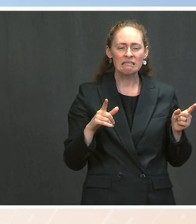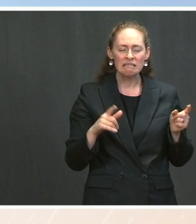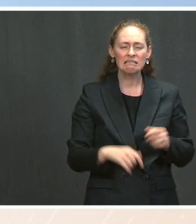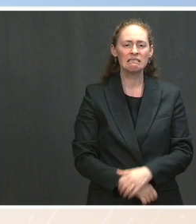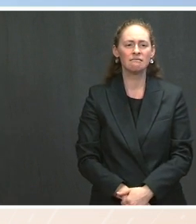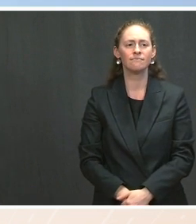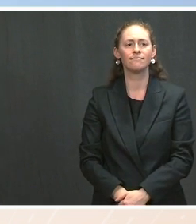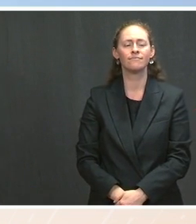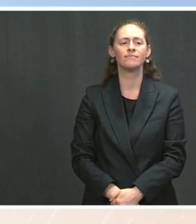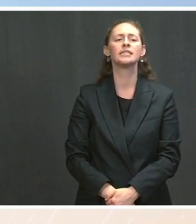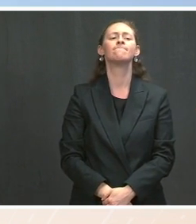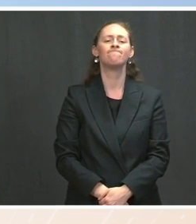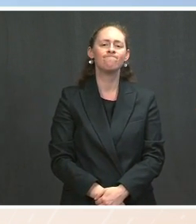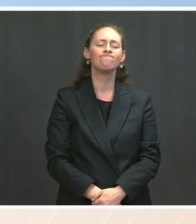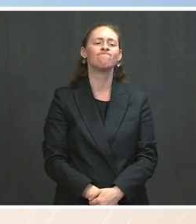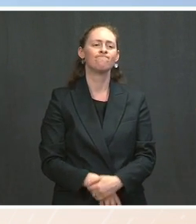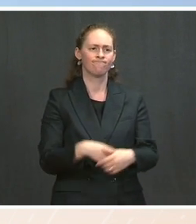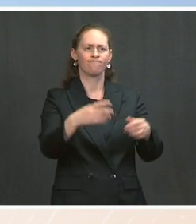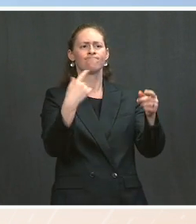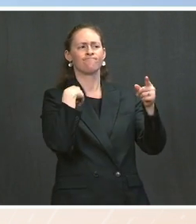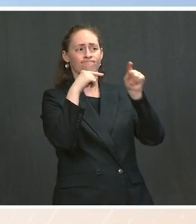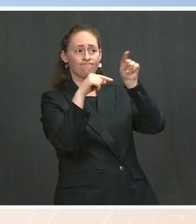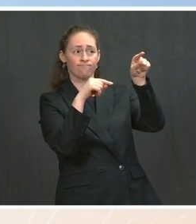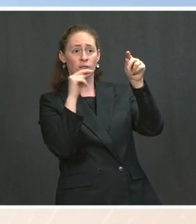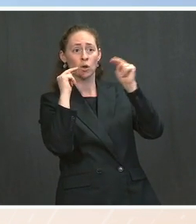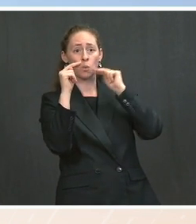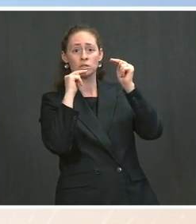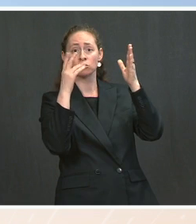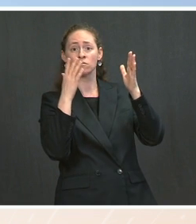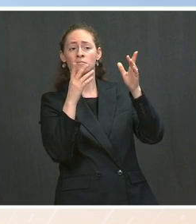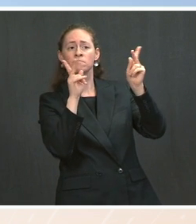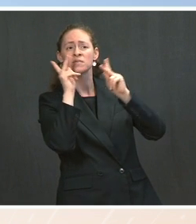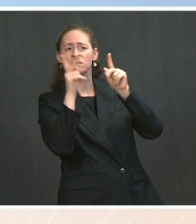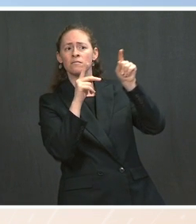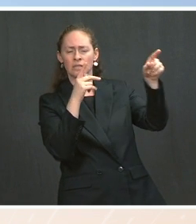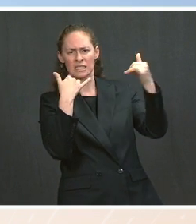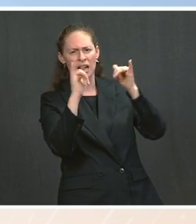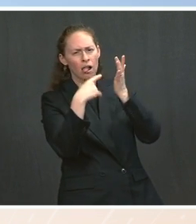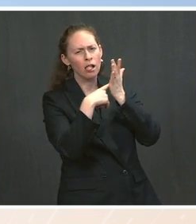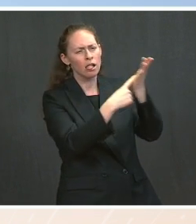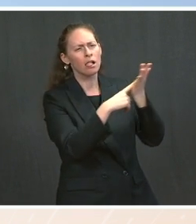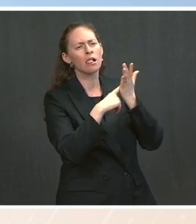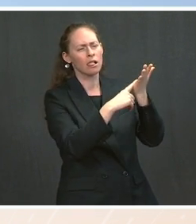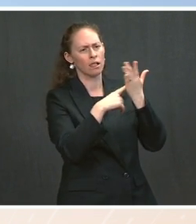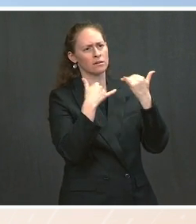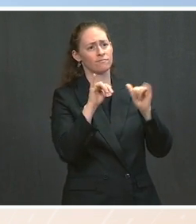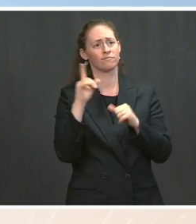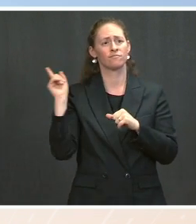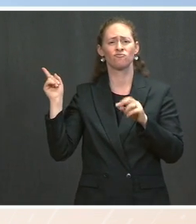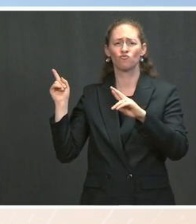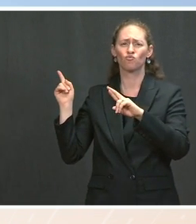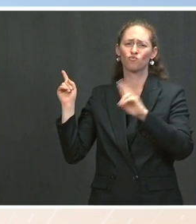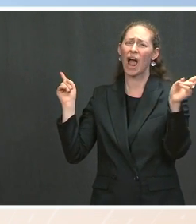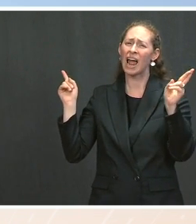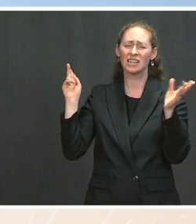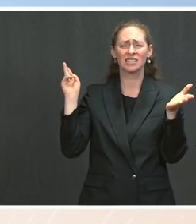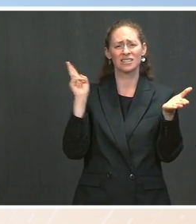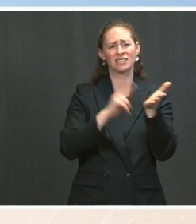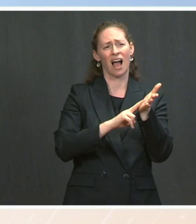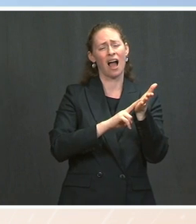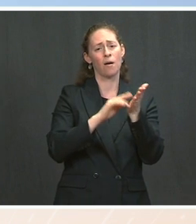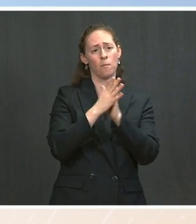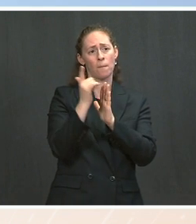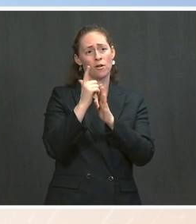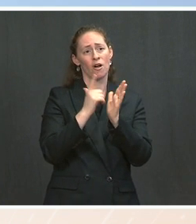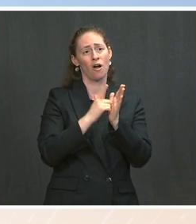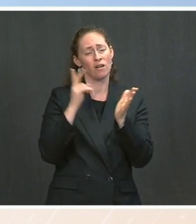working to find common ground to get this done. The president wants to sign it into law. And of course, the anniversary of George